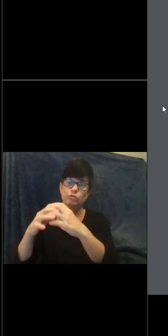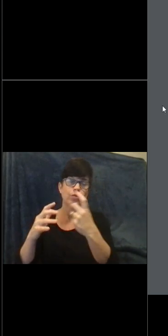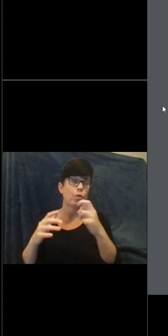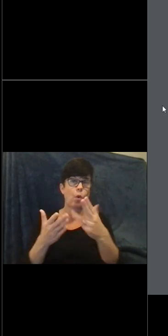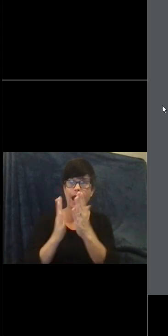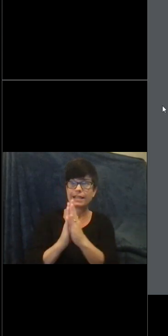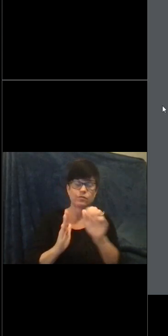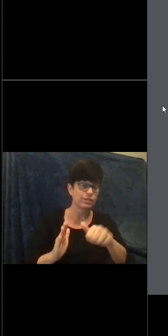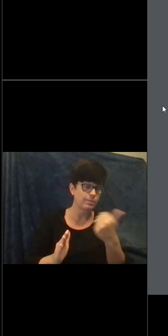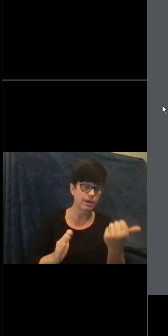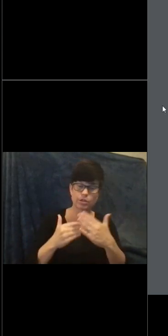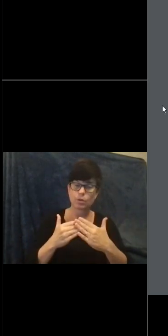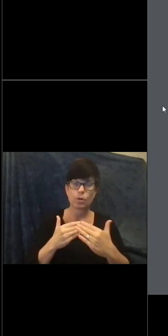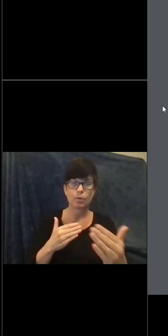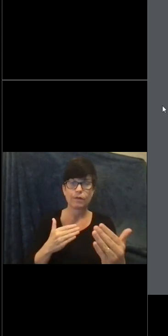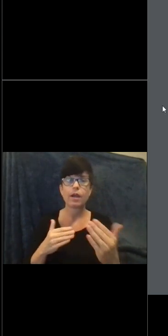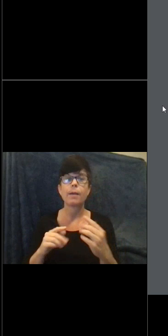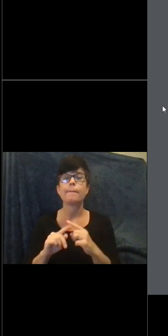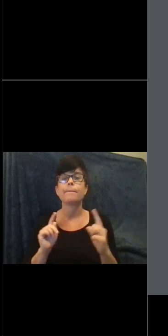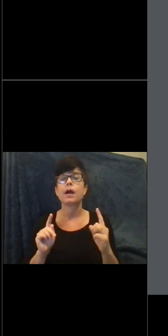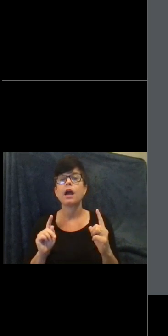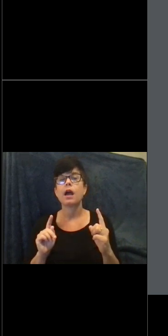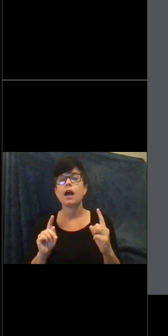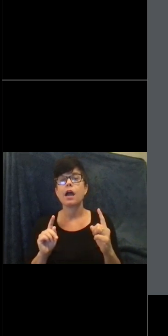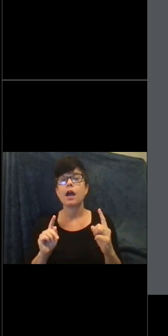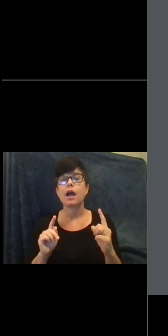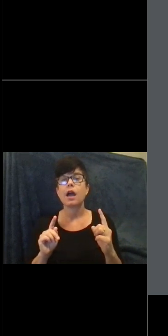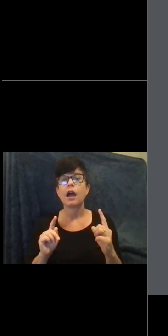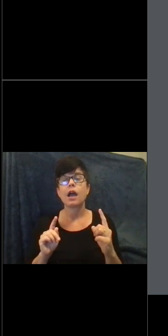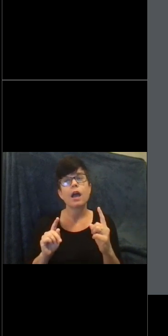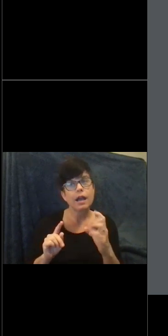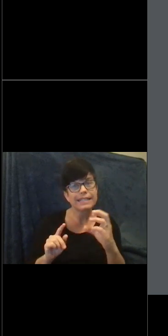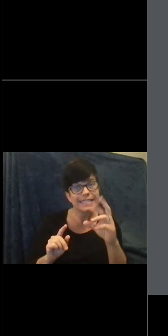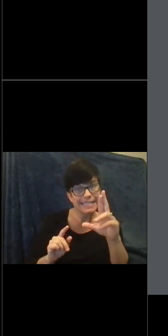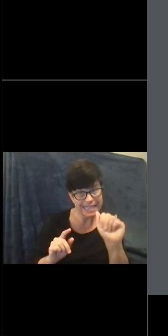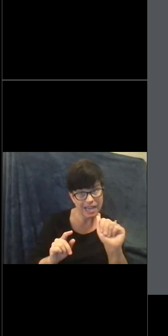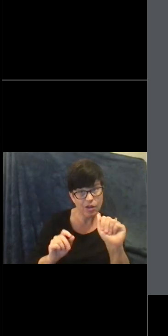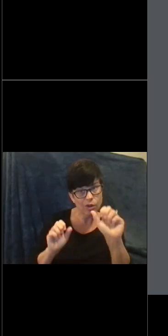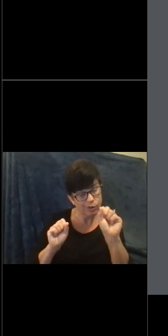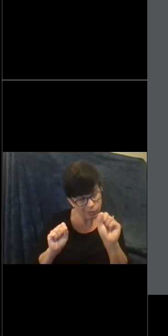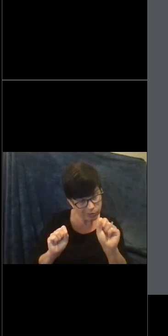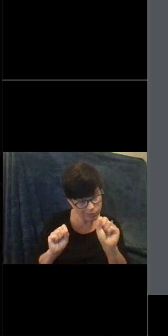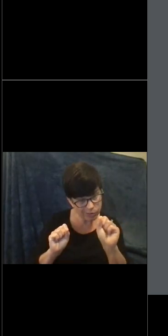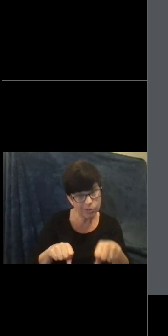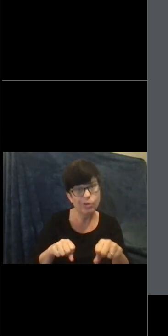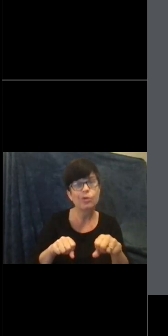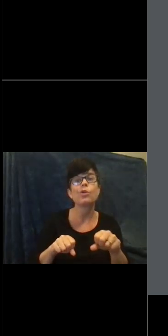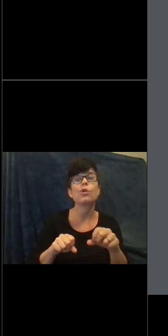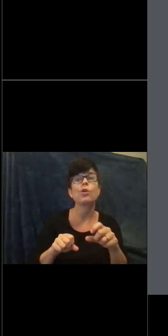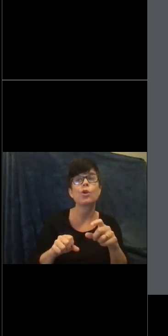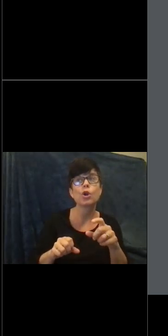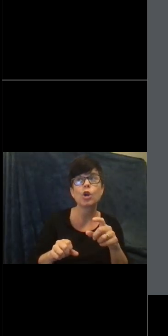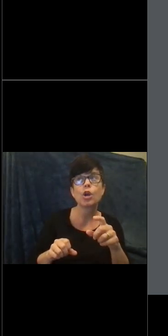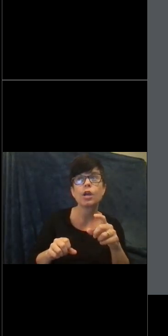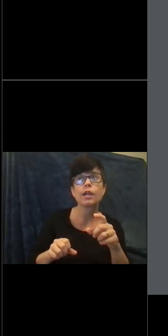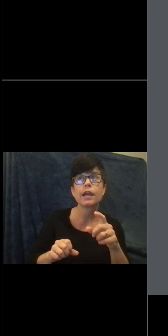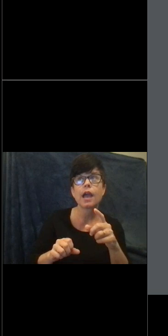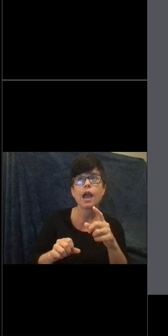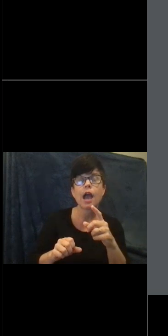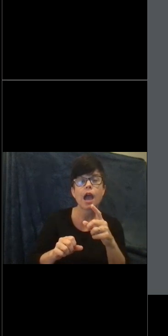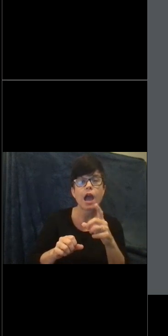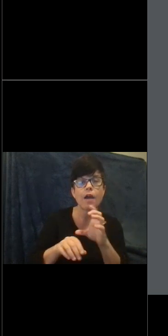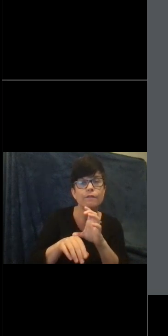there. The CRA could act to try and enforce the contract to the fullest extent the terms allowed. That might